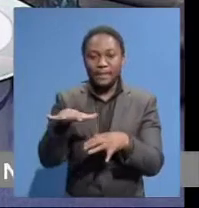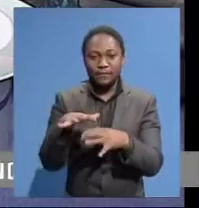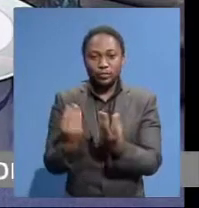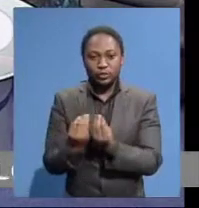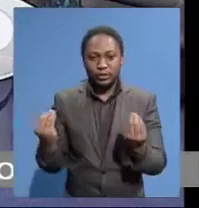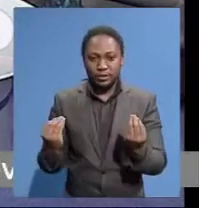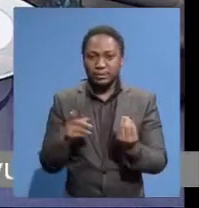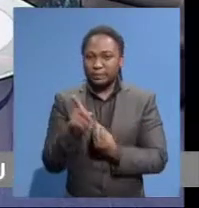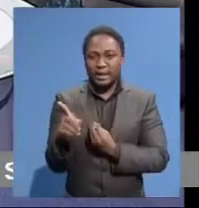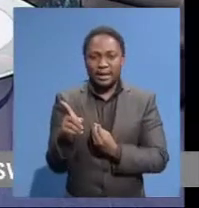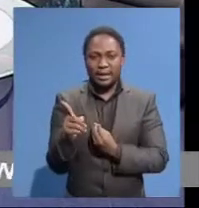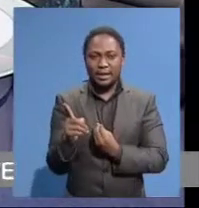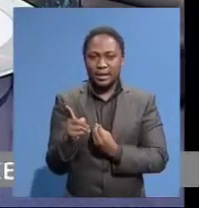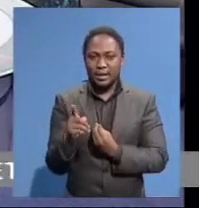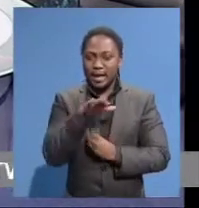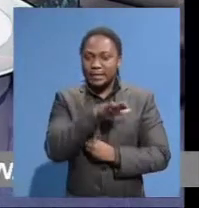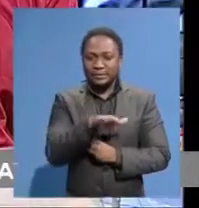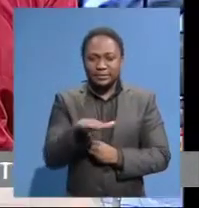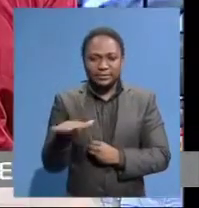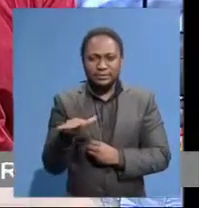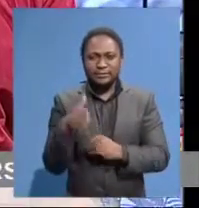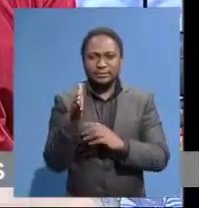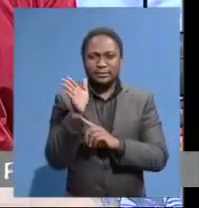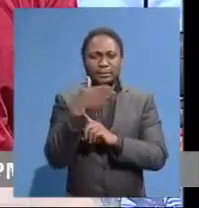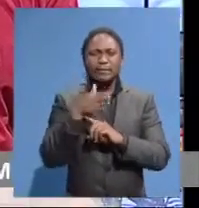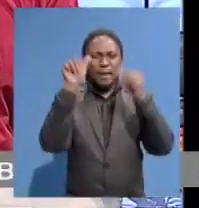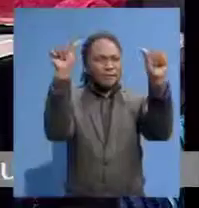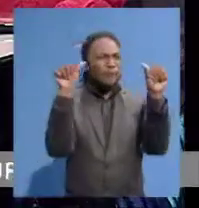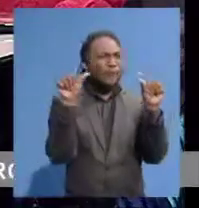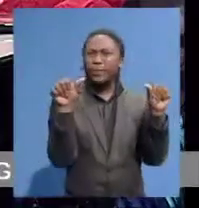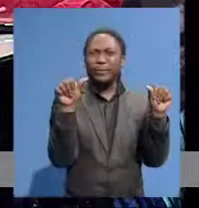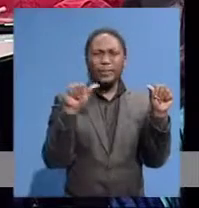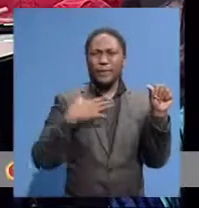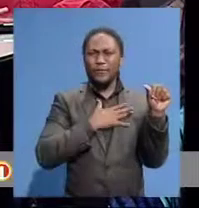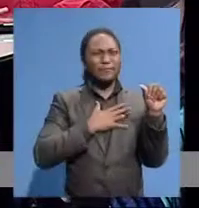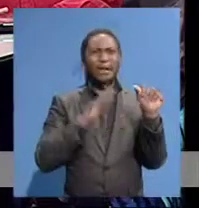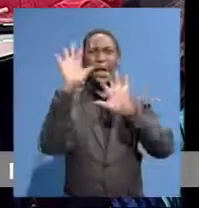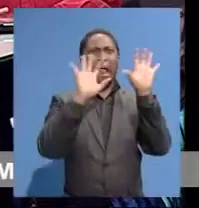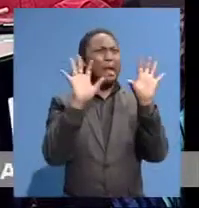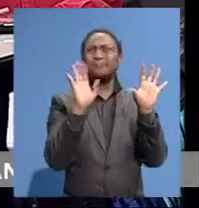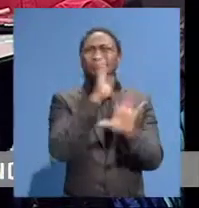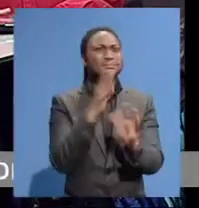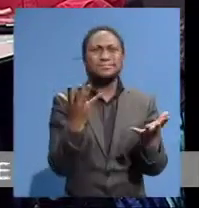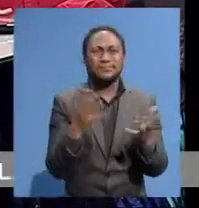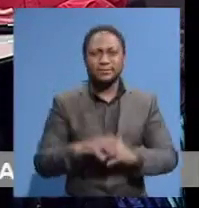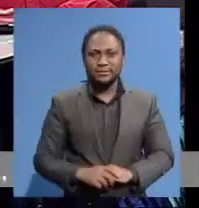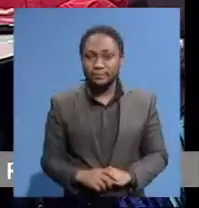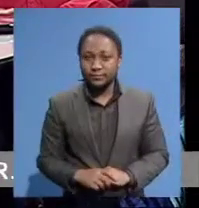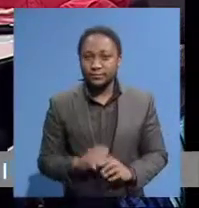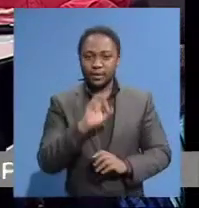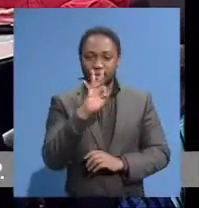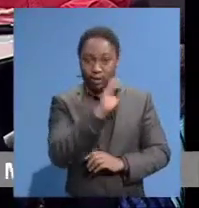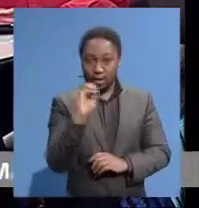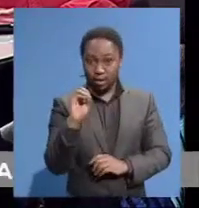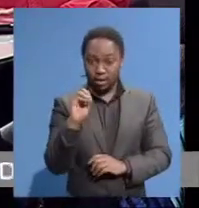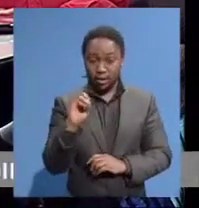flair of children, you know, where children can feel comfortable. The Nelson Mandela Children's Hospital, I read, is supposed to be 300 beds when